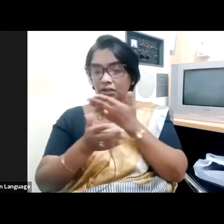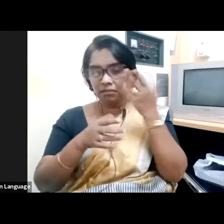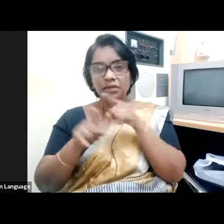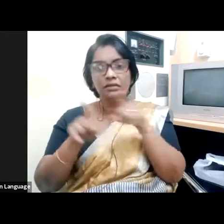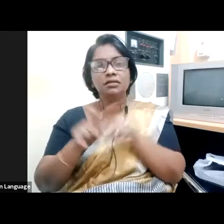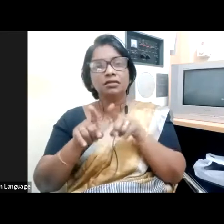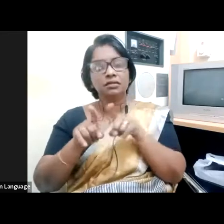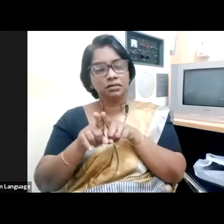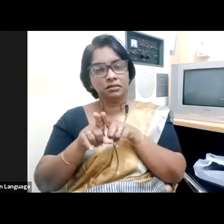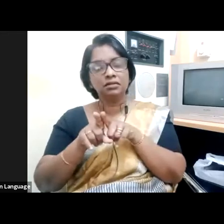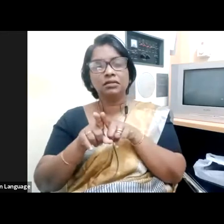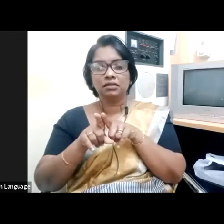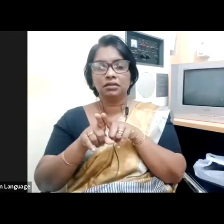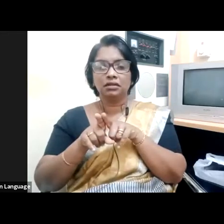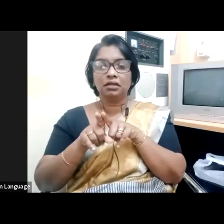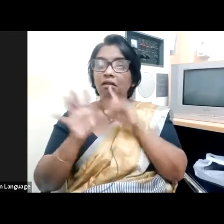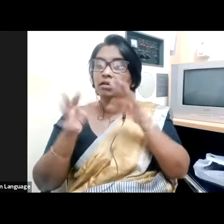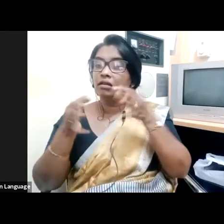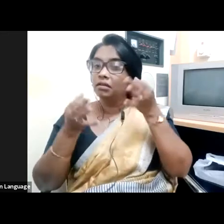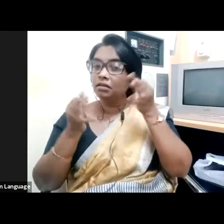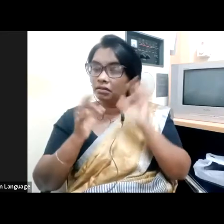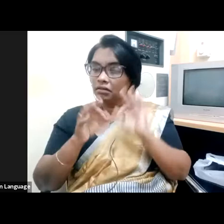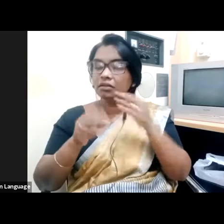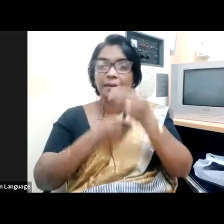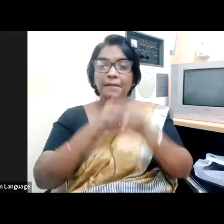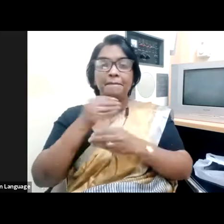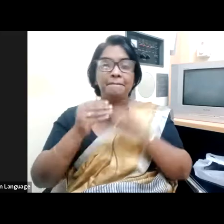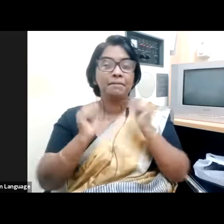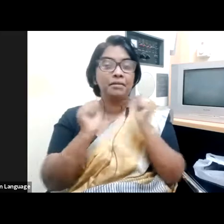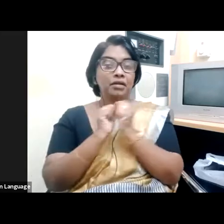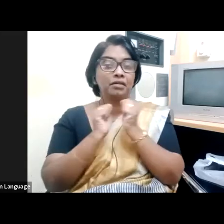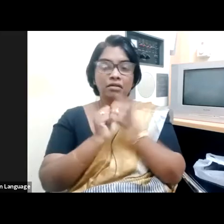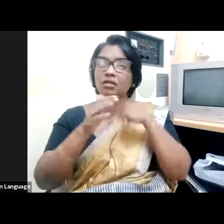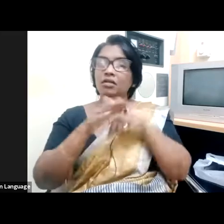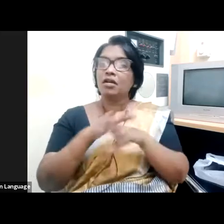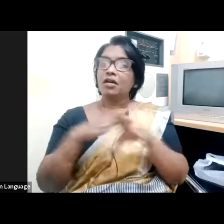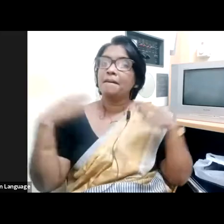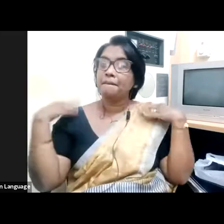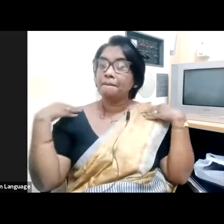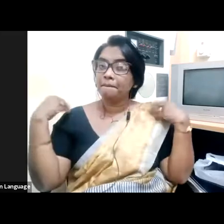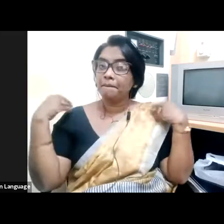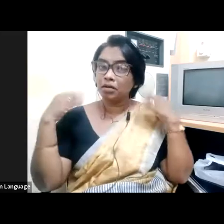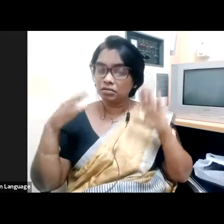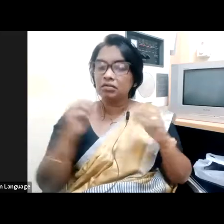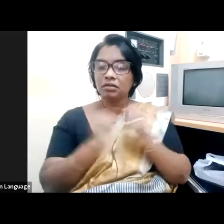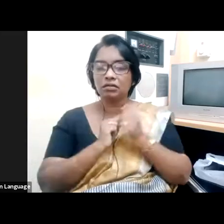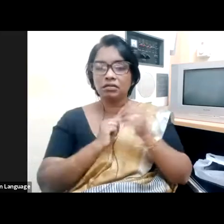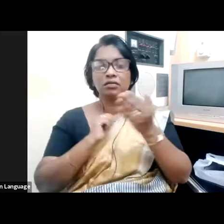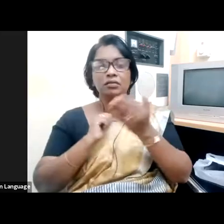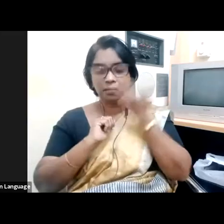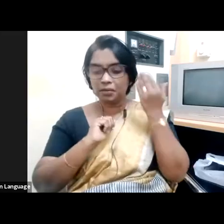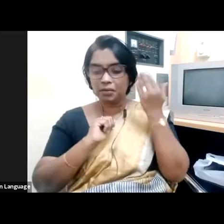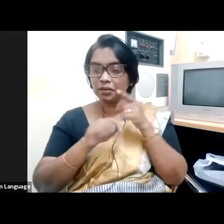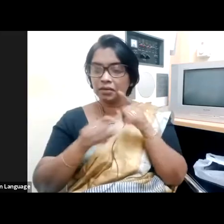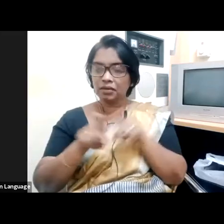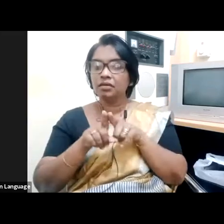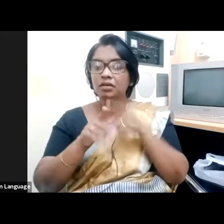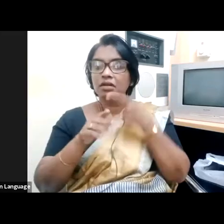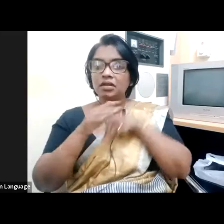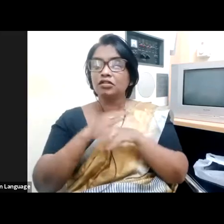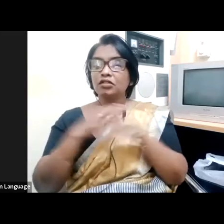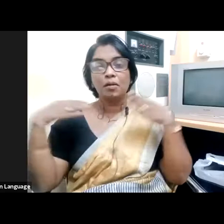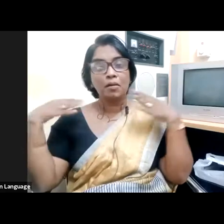that infrastructure is available, accessible in a way that it can be greatly